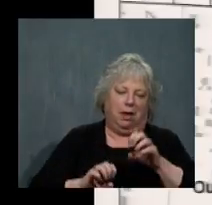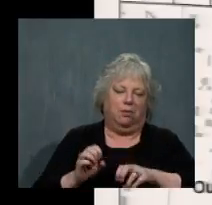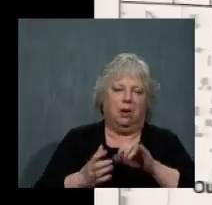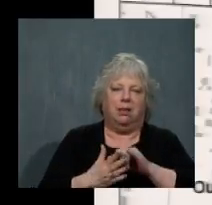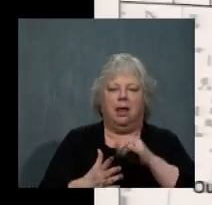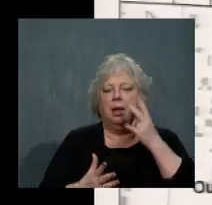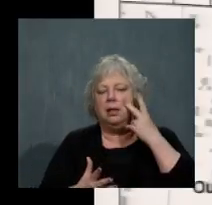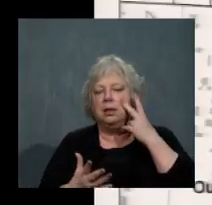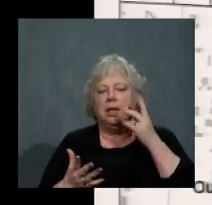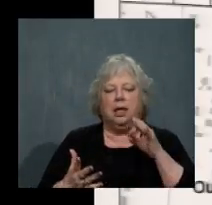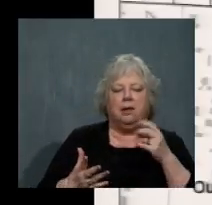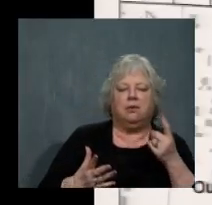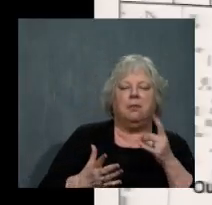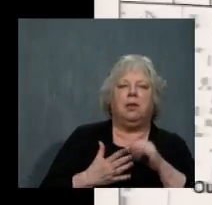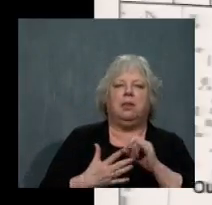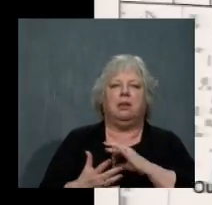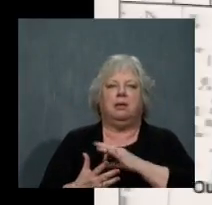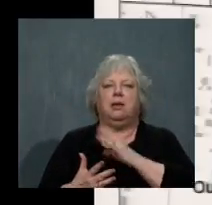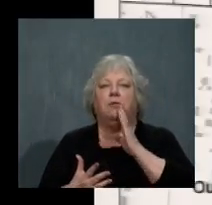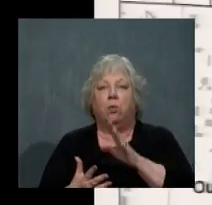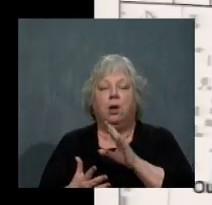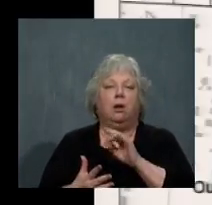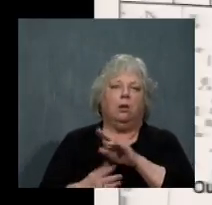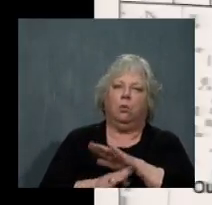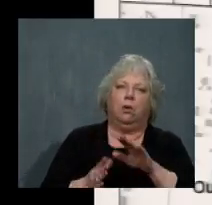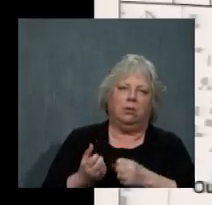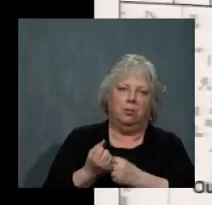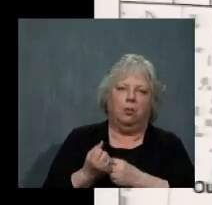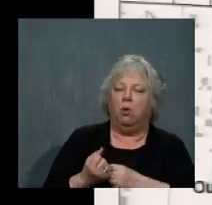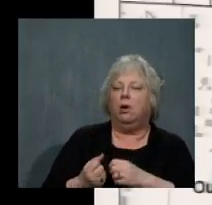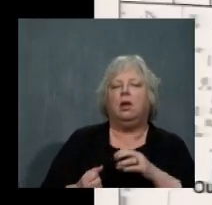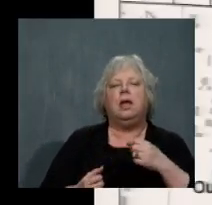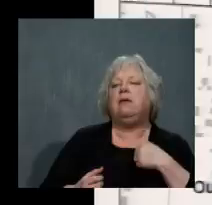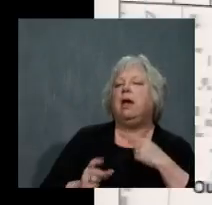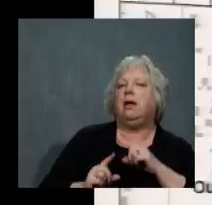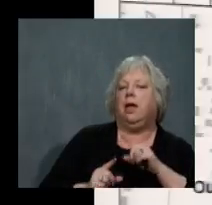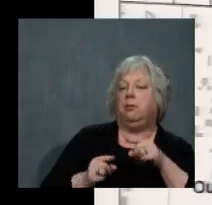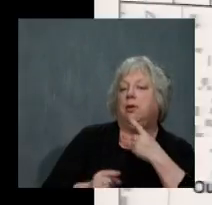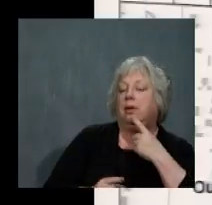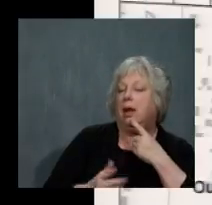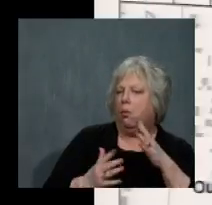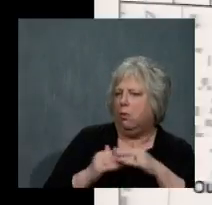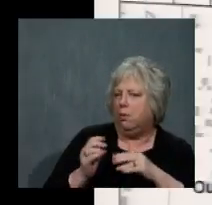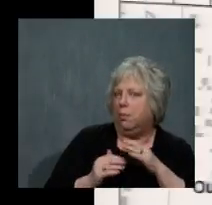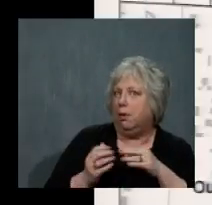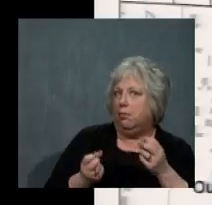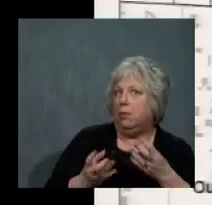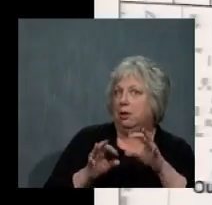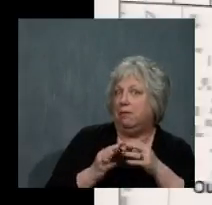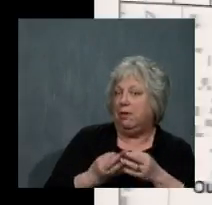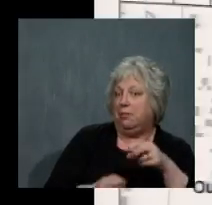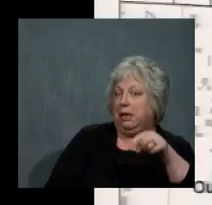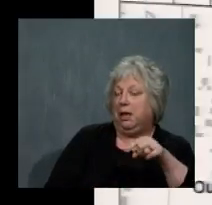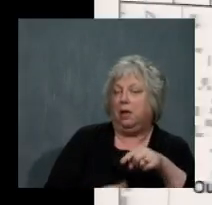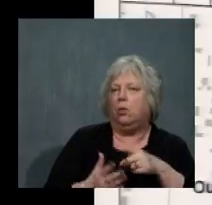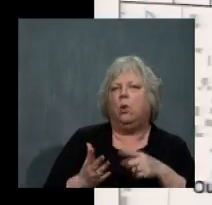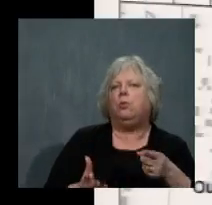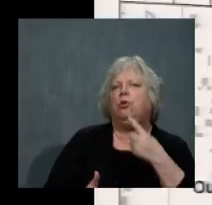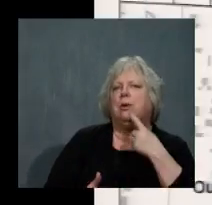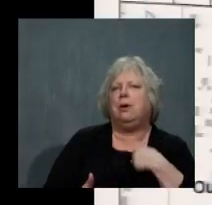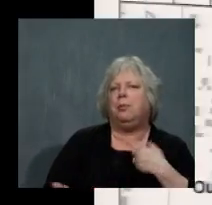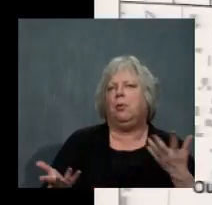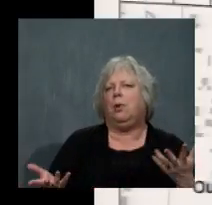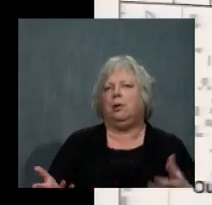and see if there's something that the staff would support in Okay, if that I growth in came that to you area. and I said I wanted to do multifamily in this location, what would you tell me?